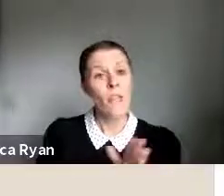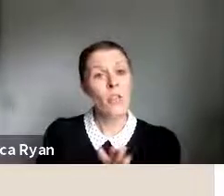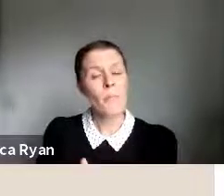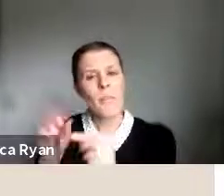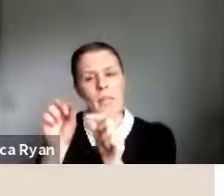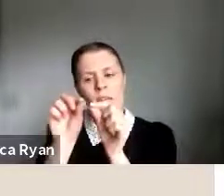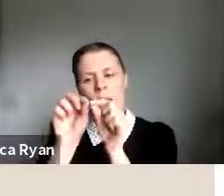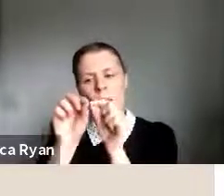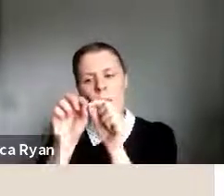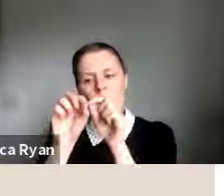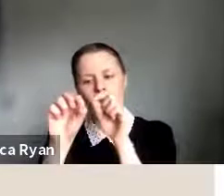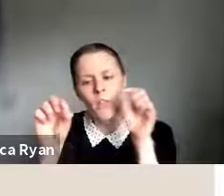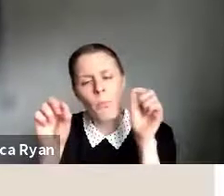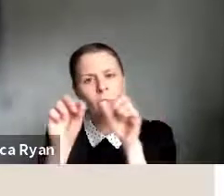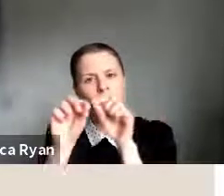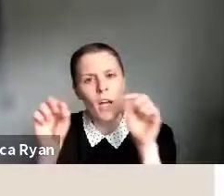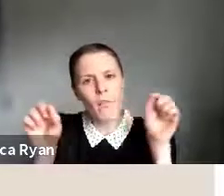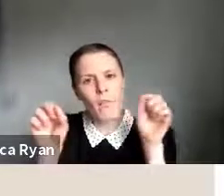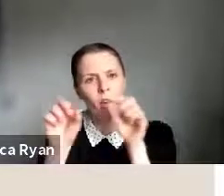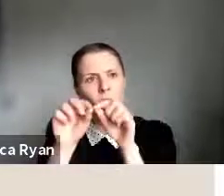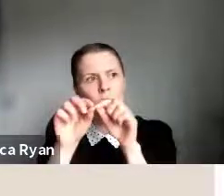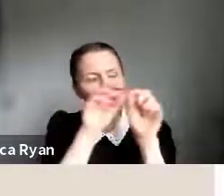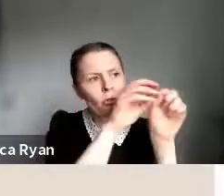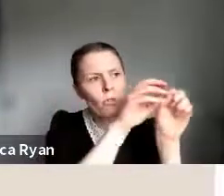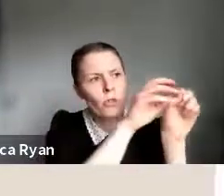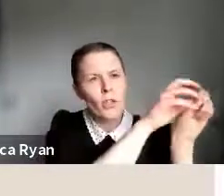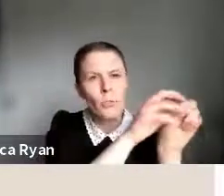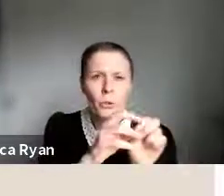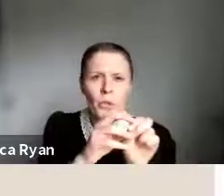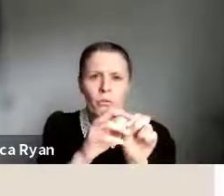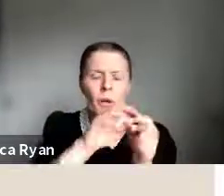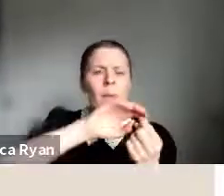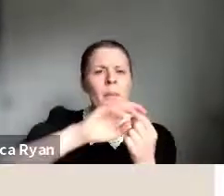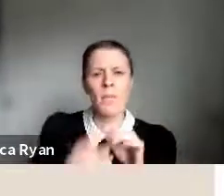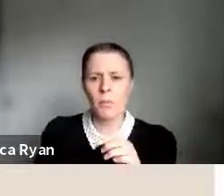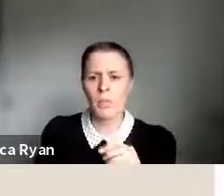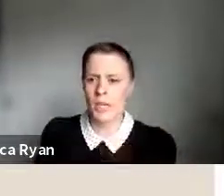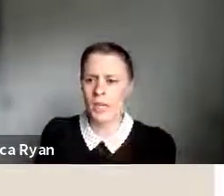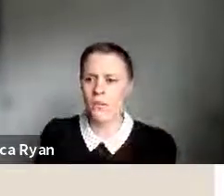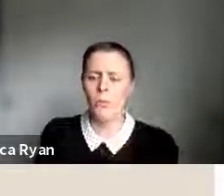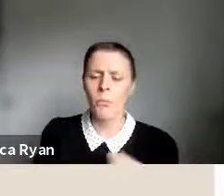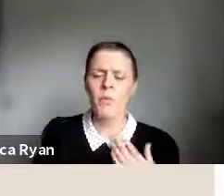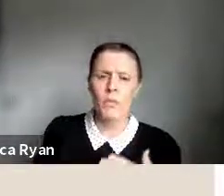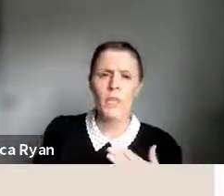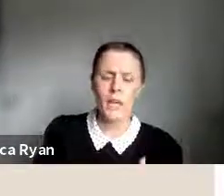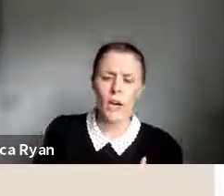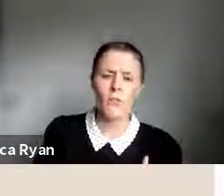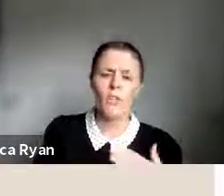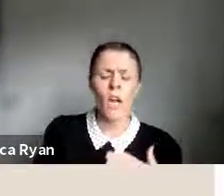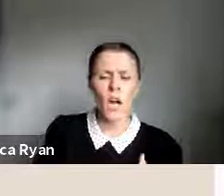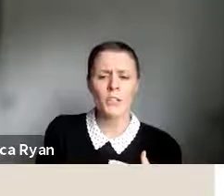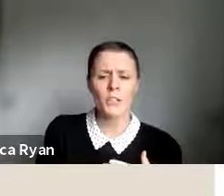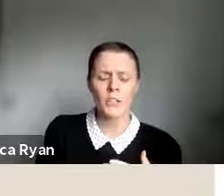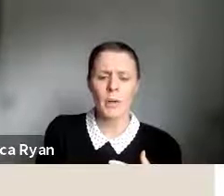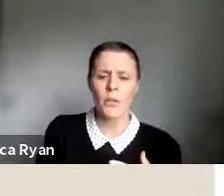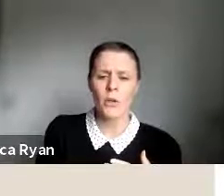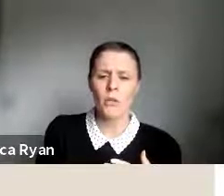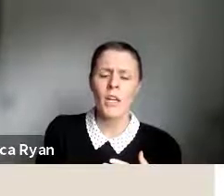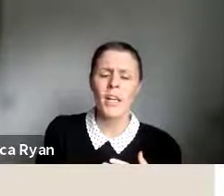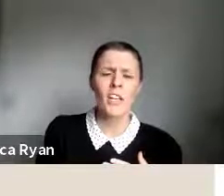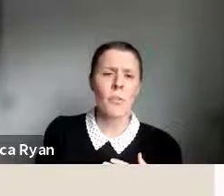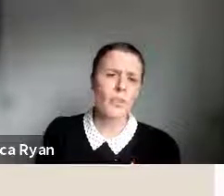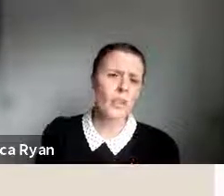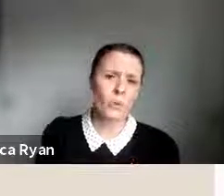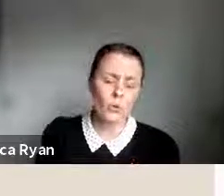reputable, and there may be like little bits of truth that they're pulling from and manipulating. So be really careful and cautious about